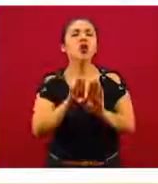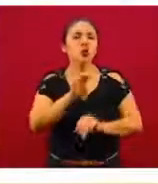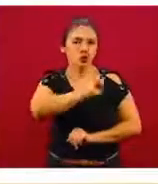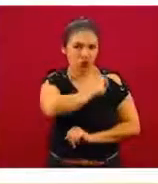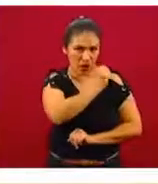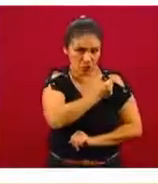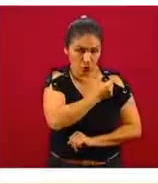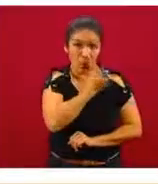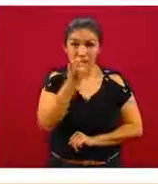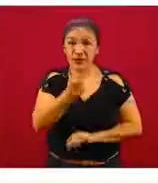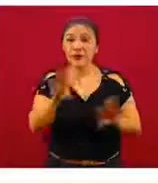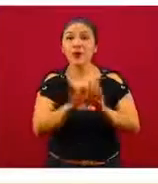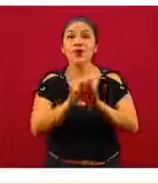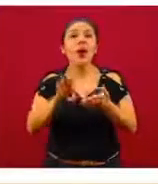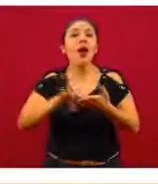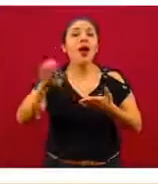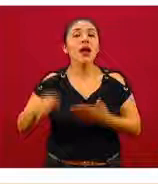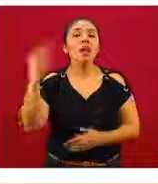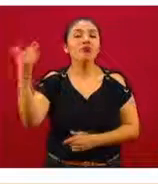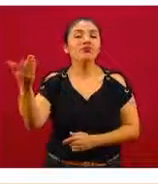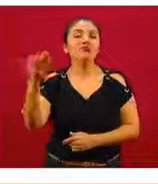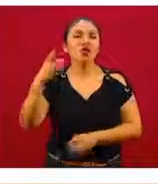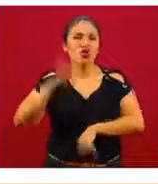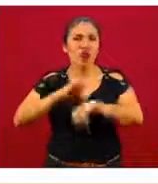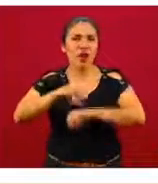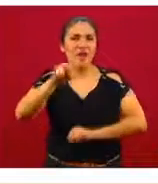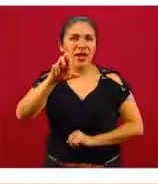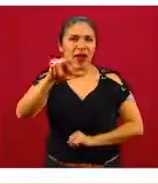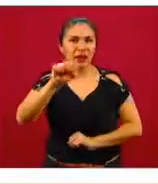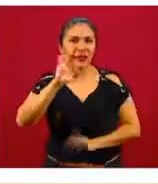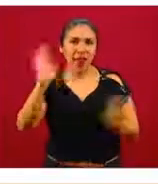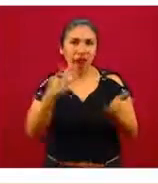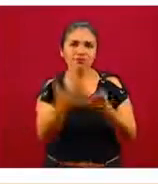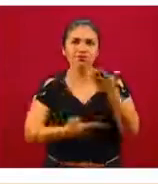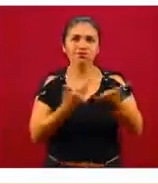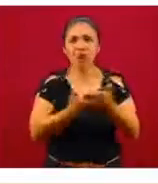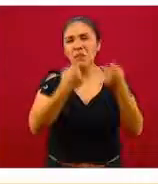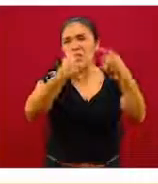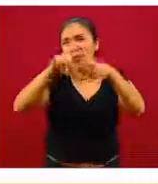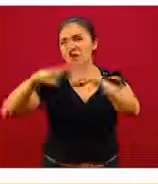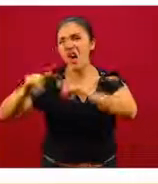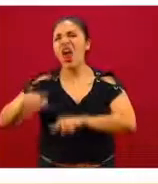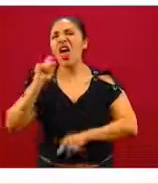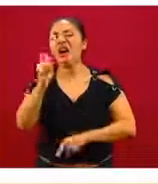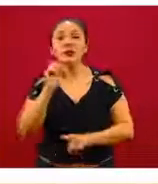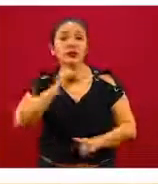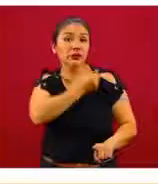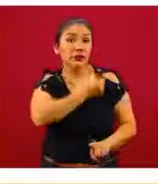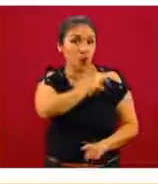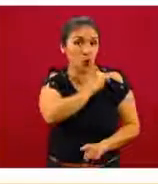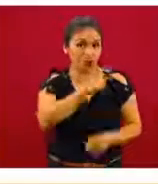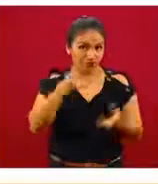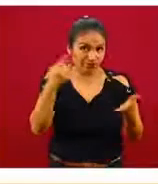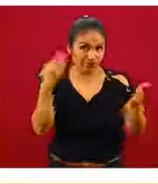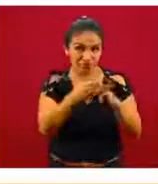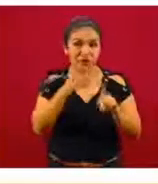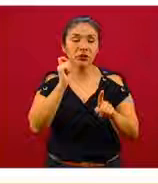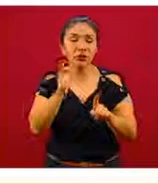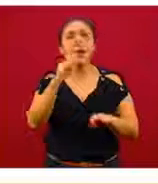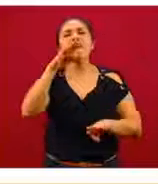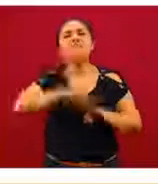want to be clear on the areas of health. As Dr. Vedas presented, there are several areas having to do with